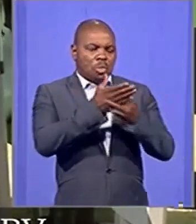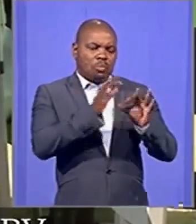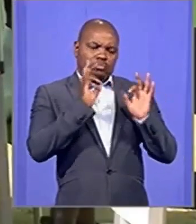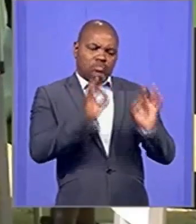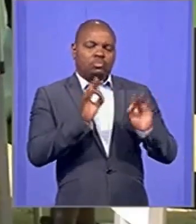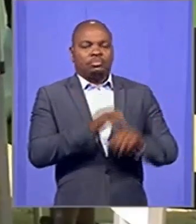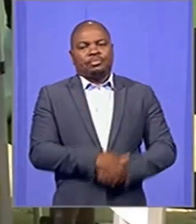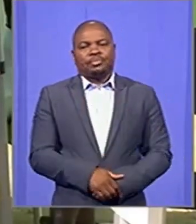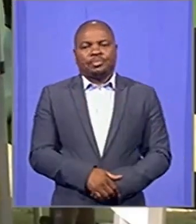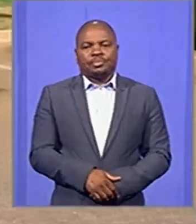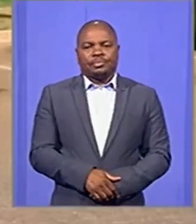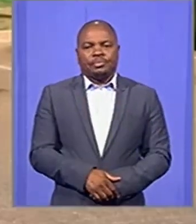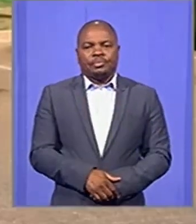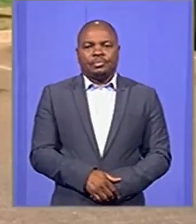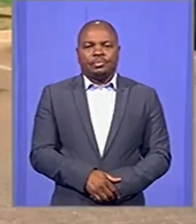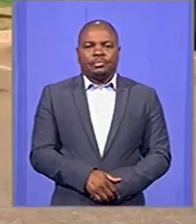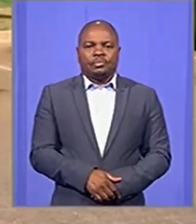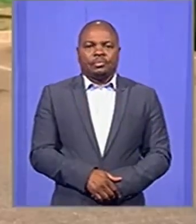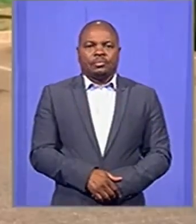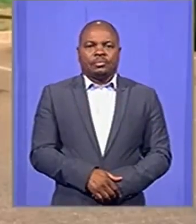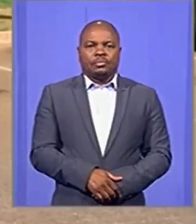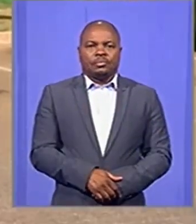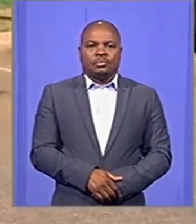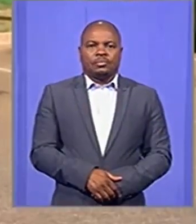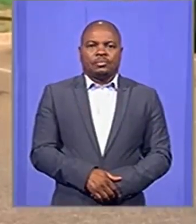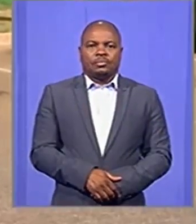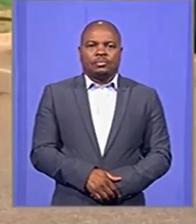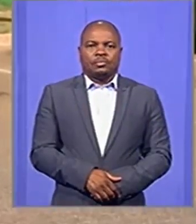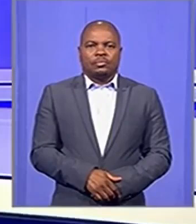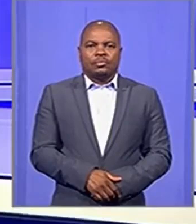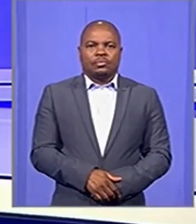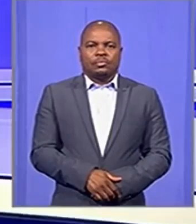seriti. Jabu wa Africa, Mahikeng.